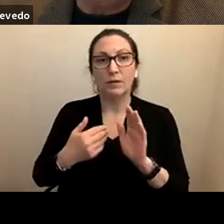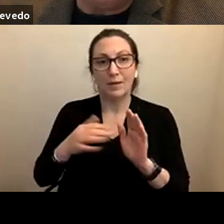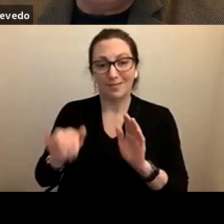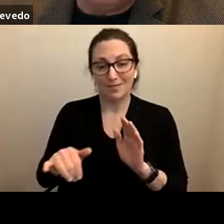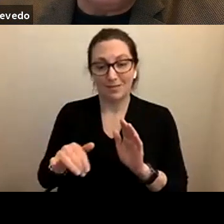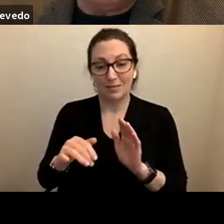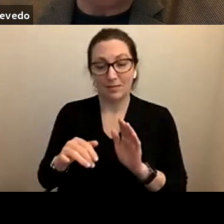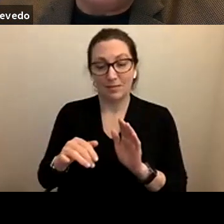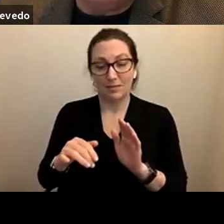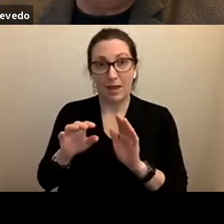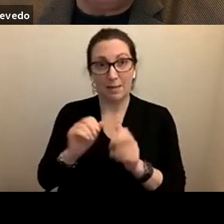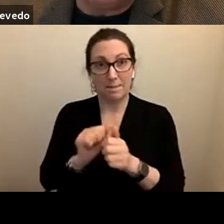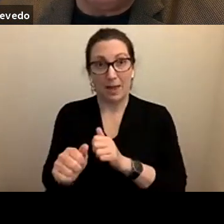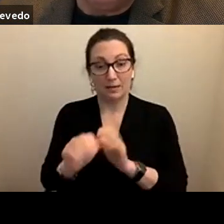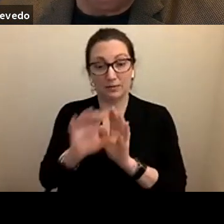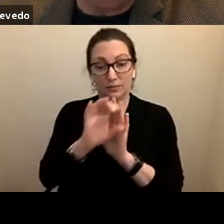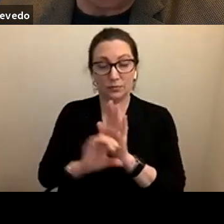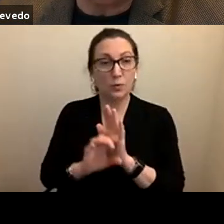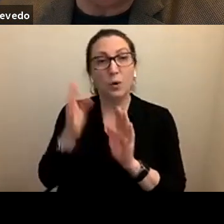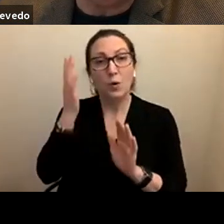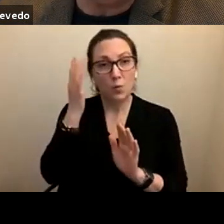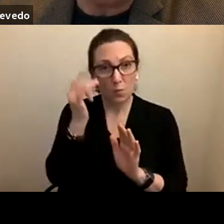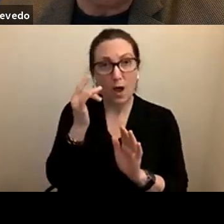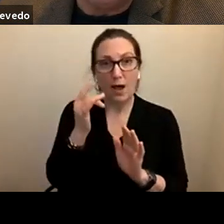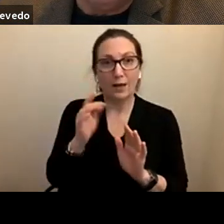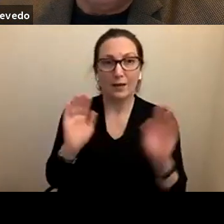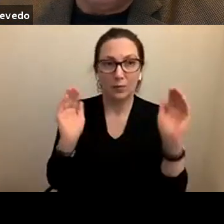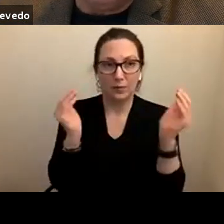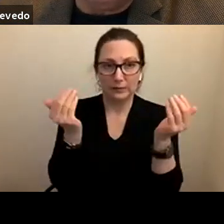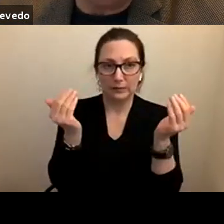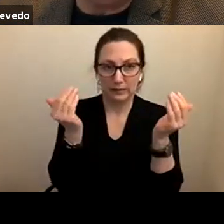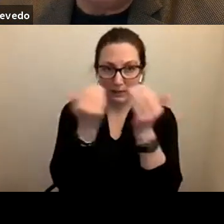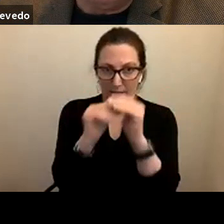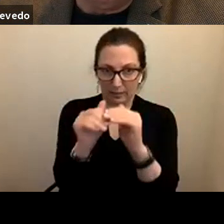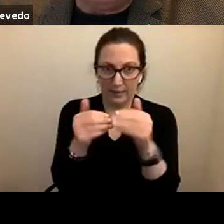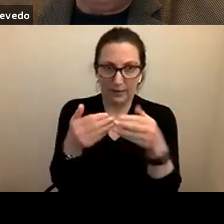muster is because it was by definition limited in scope.